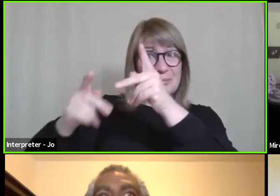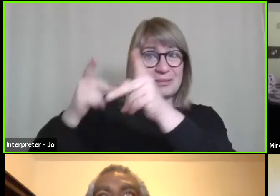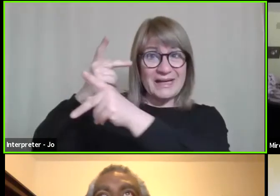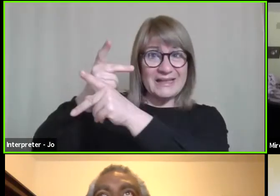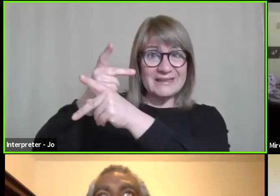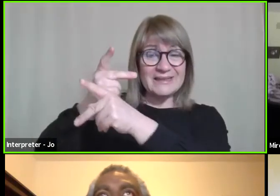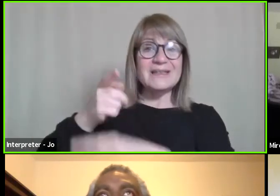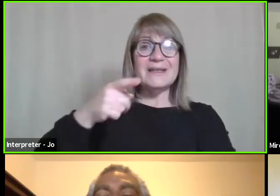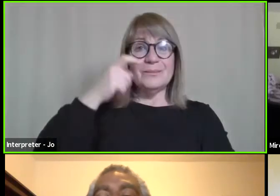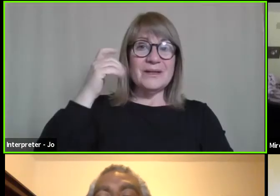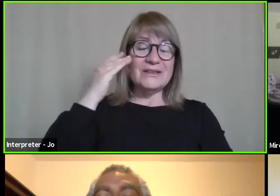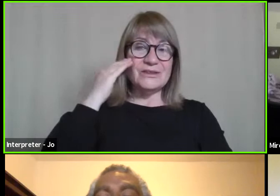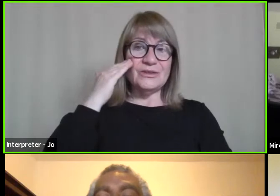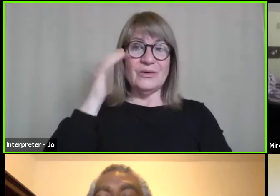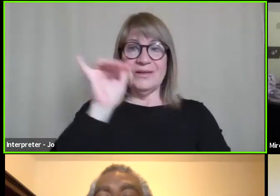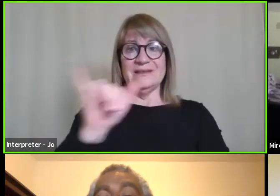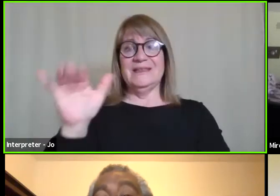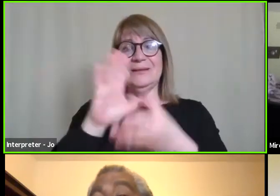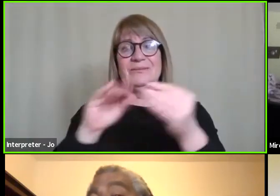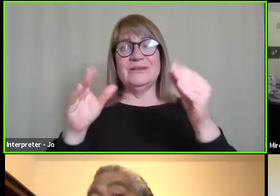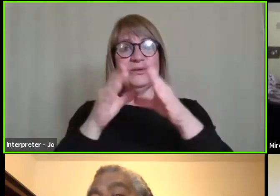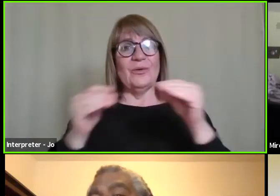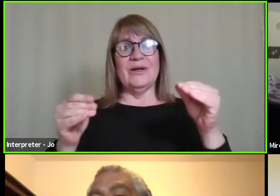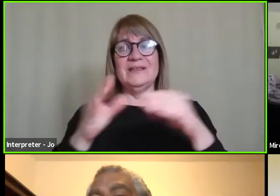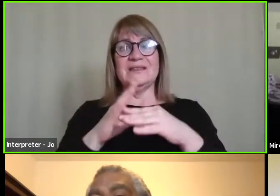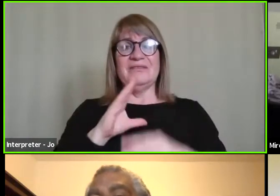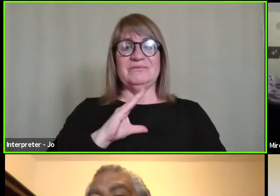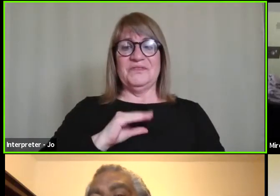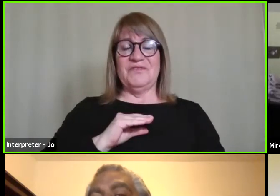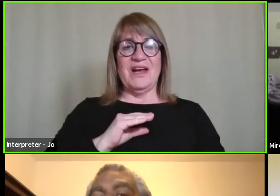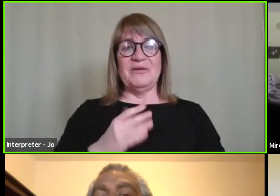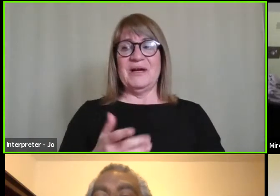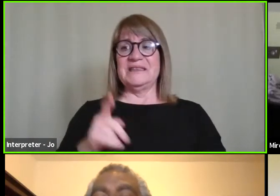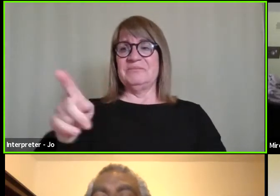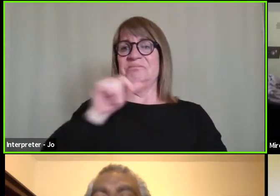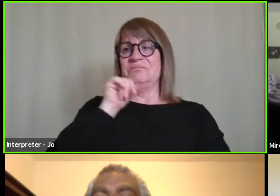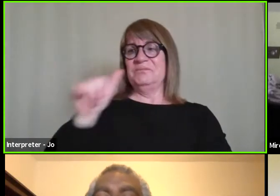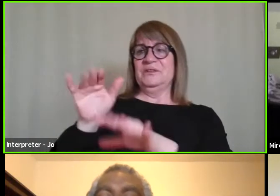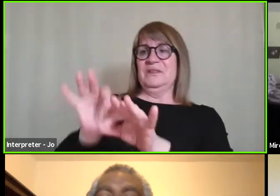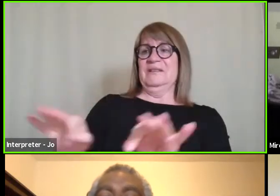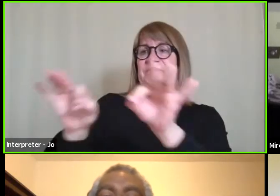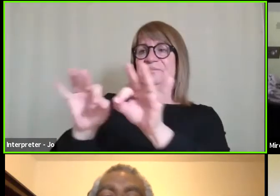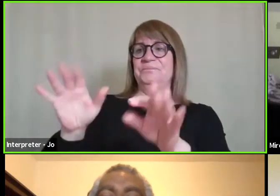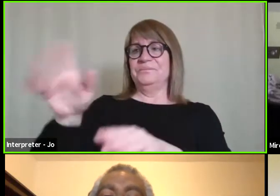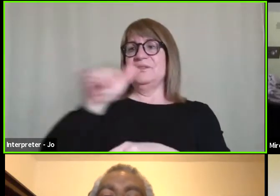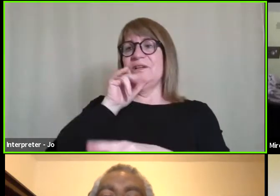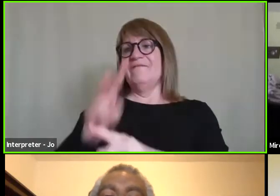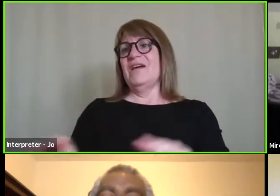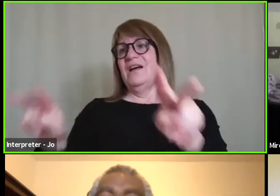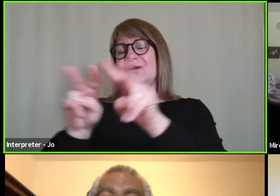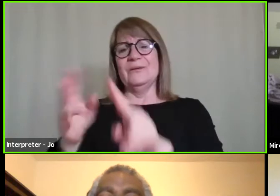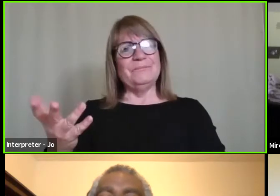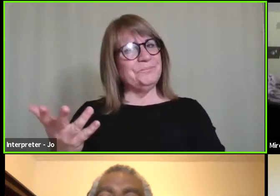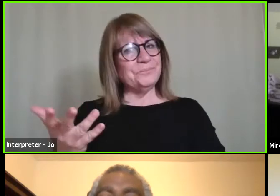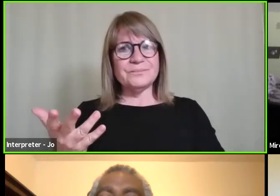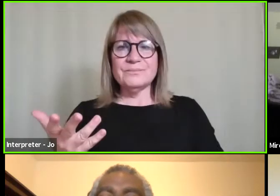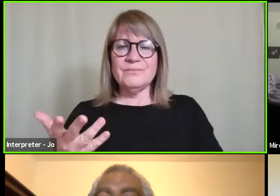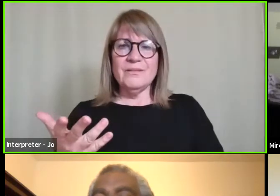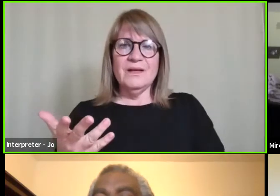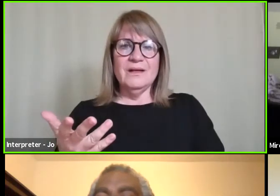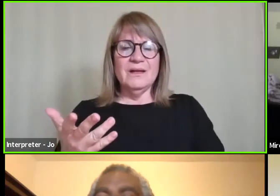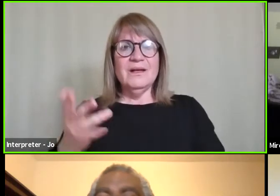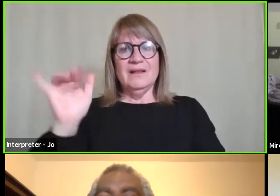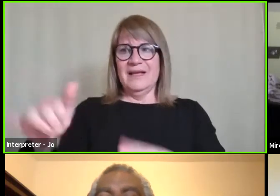we know the same narratives of devaluation are also forced onto the natural world and cause us to treat it in the same way that some